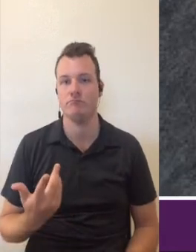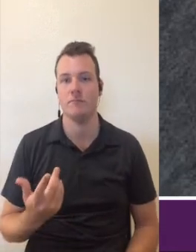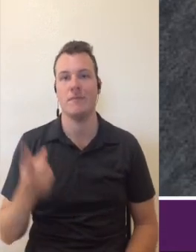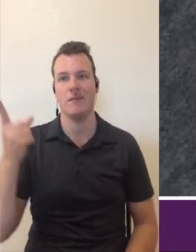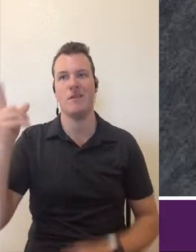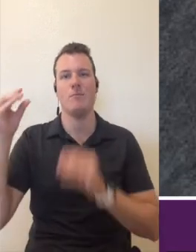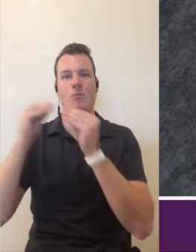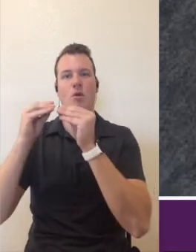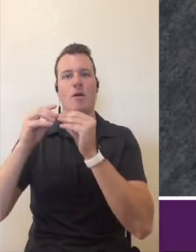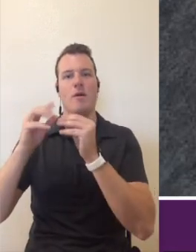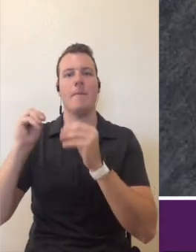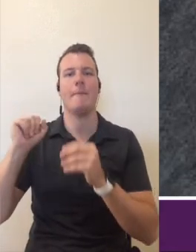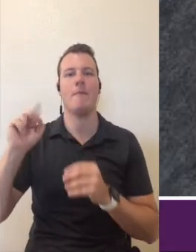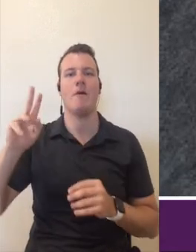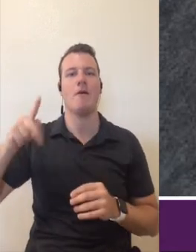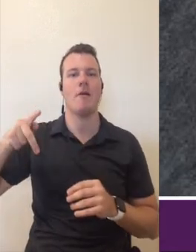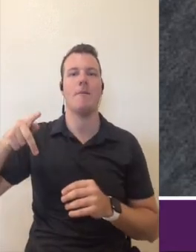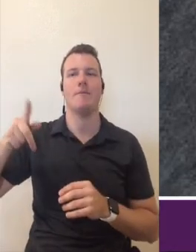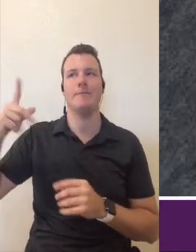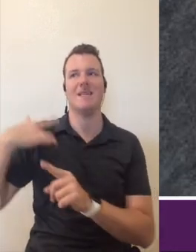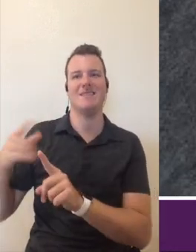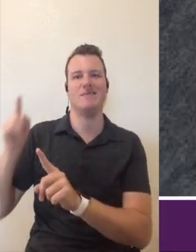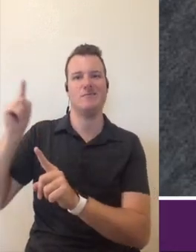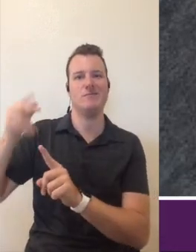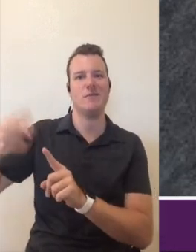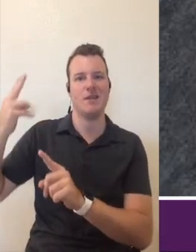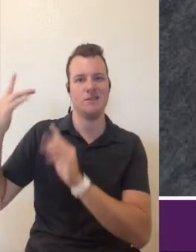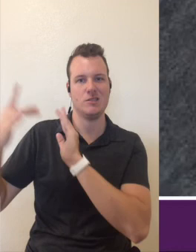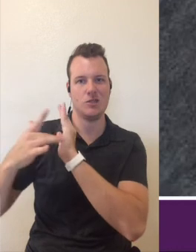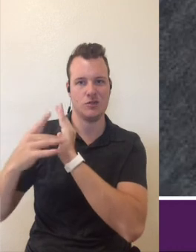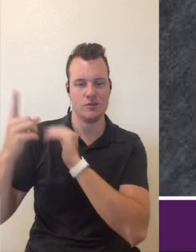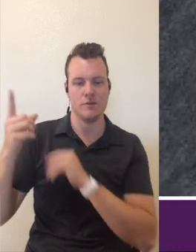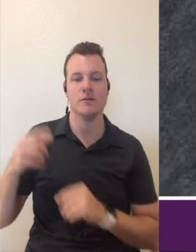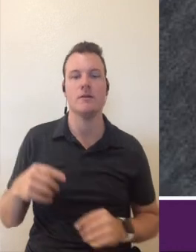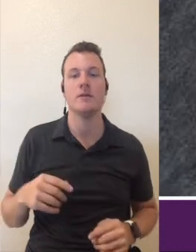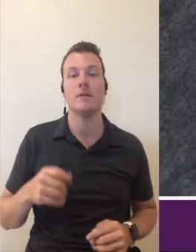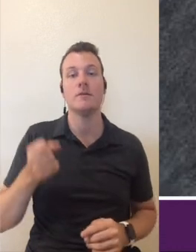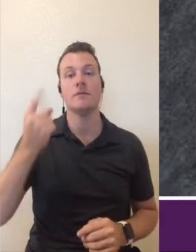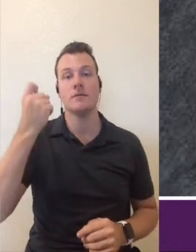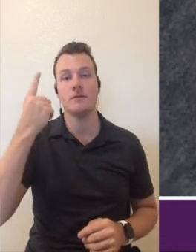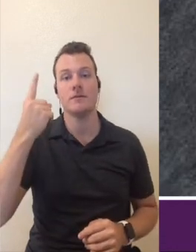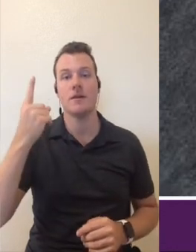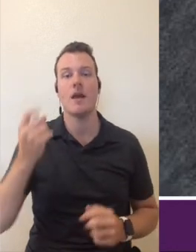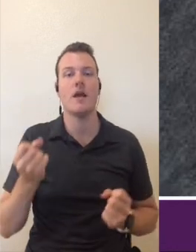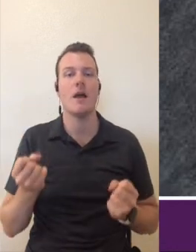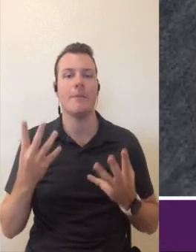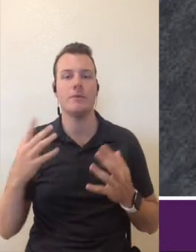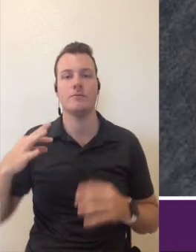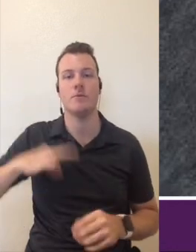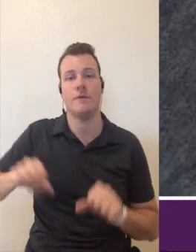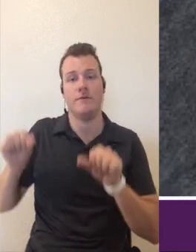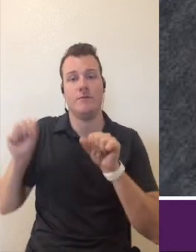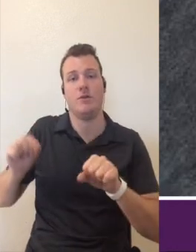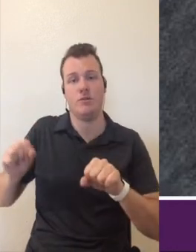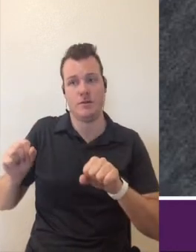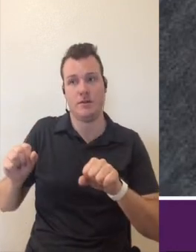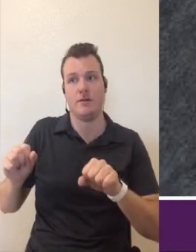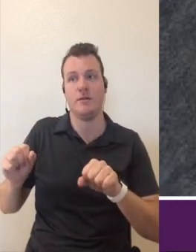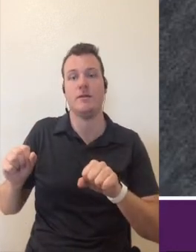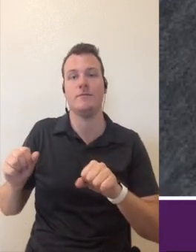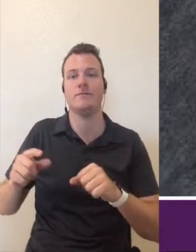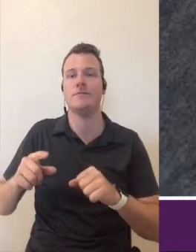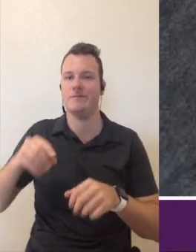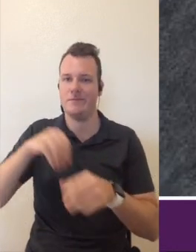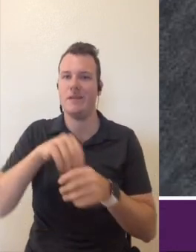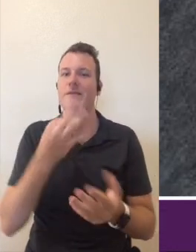profitability coming from higher end devices where you have a larger markup traditionally? And so the degree